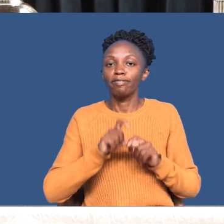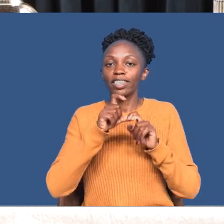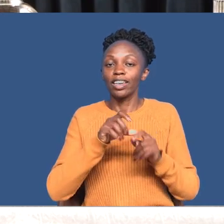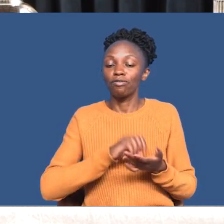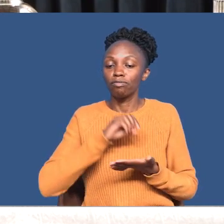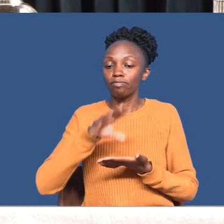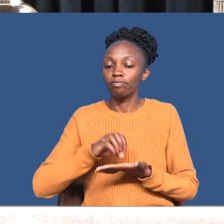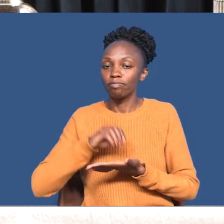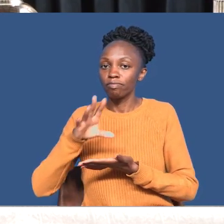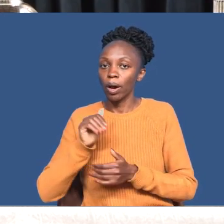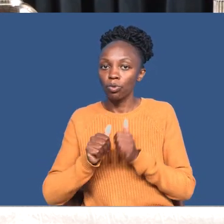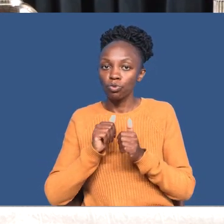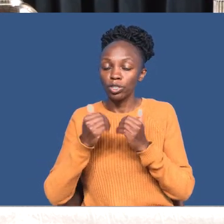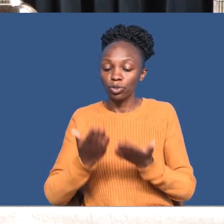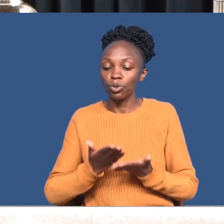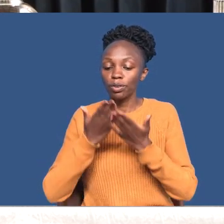you gave to Abraham.